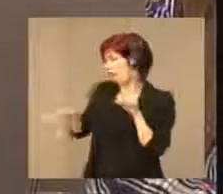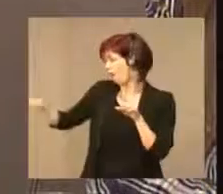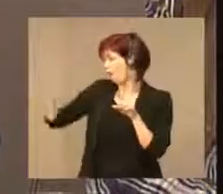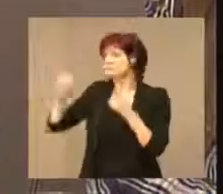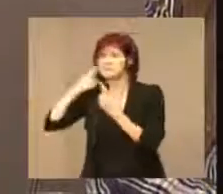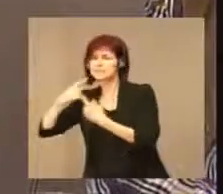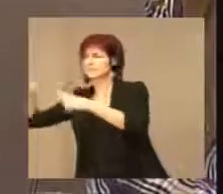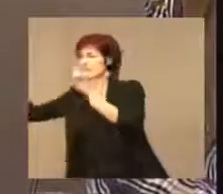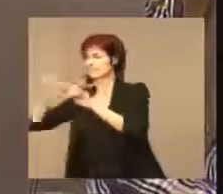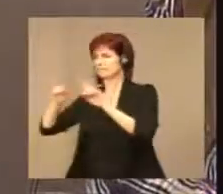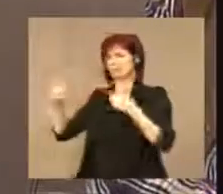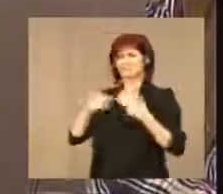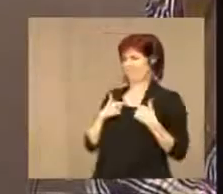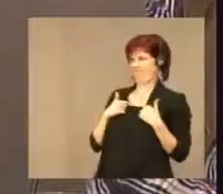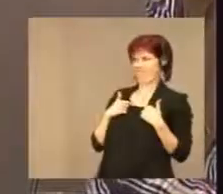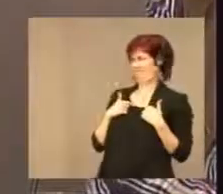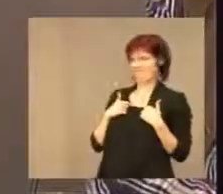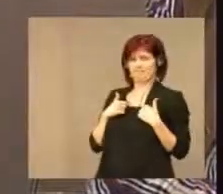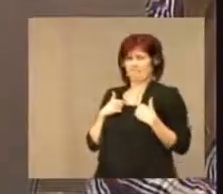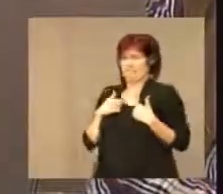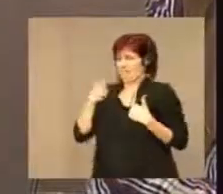So, you know,